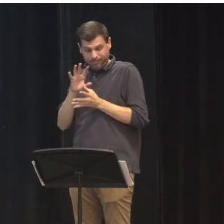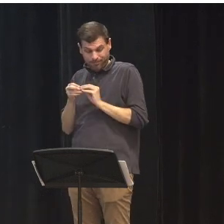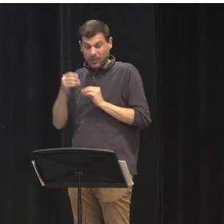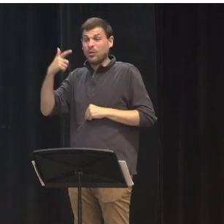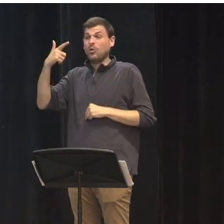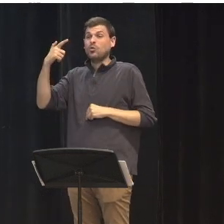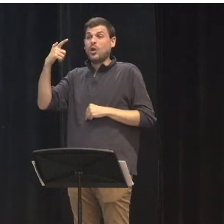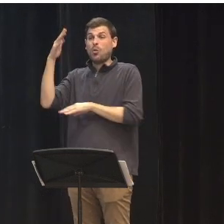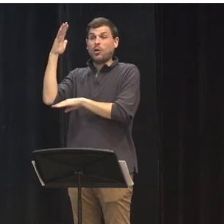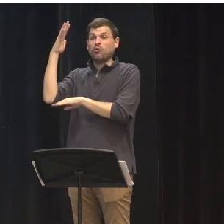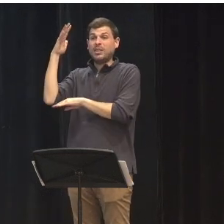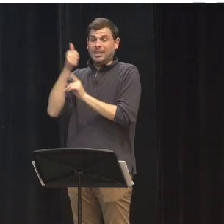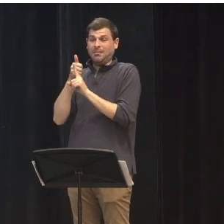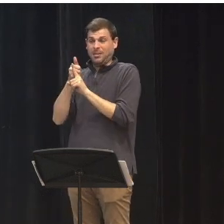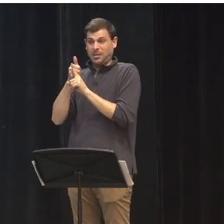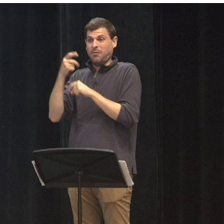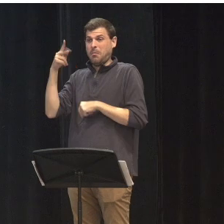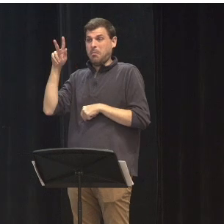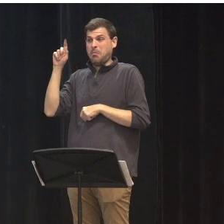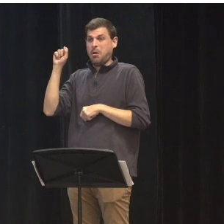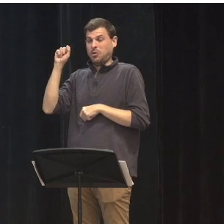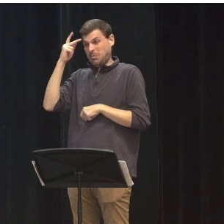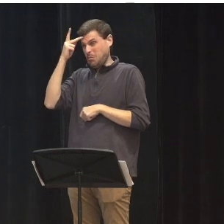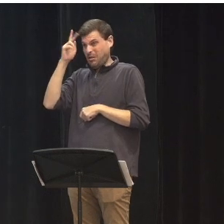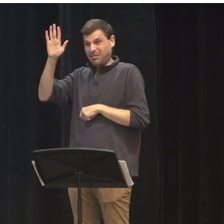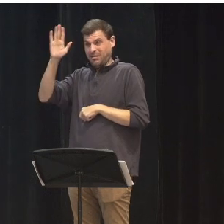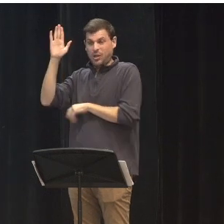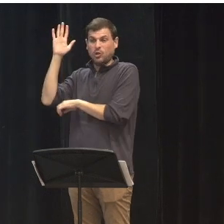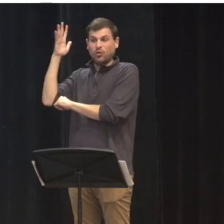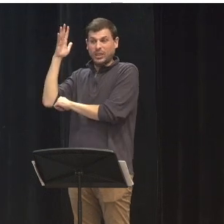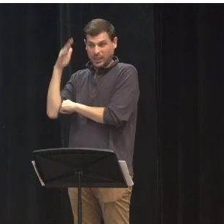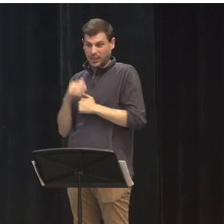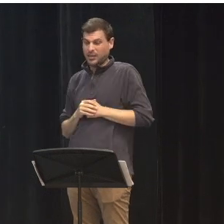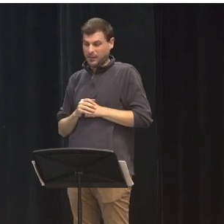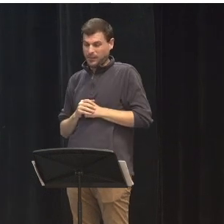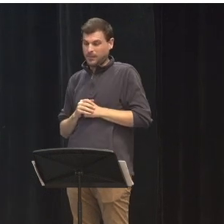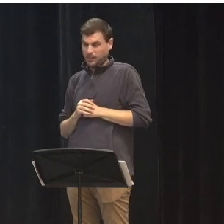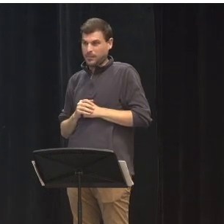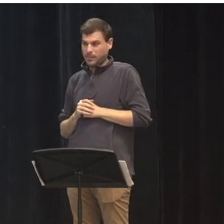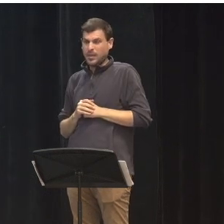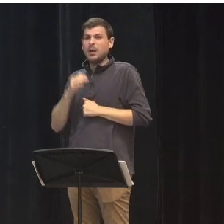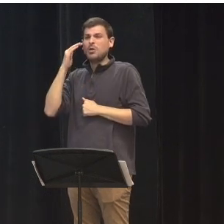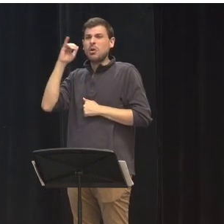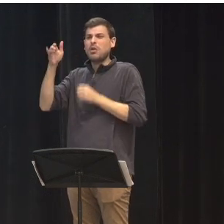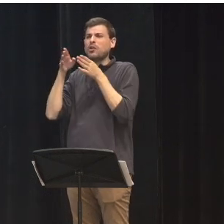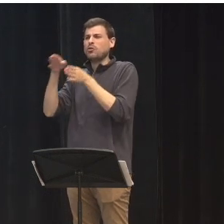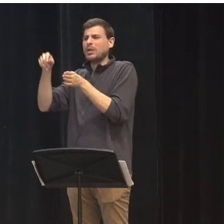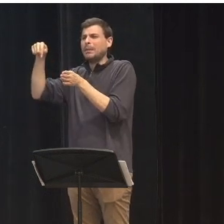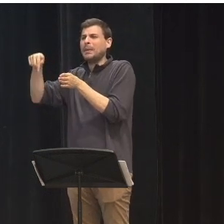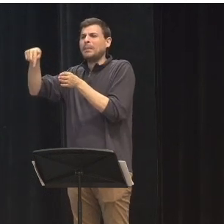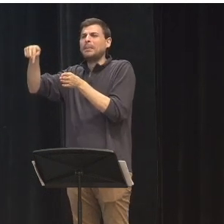trees are parks trees. They would be along Route 9A and or North Moore Street.